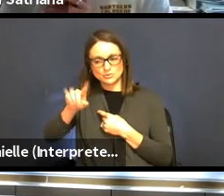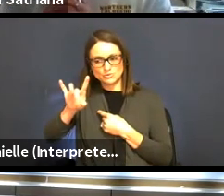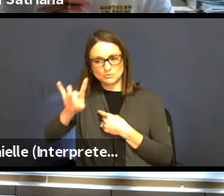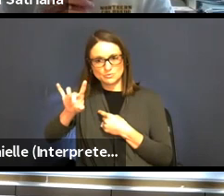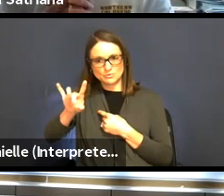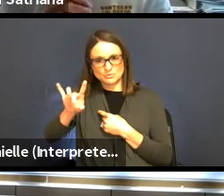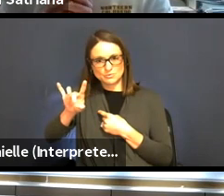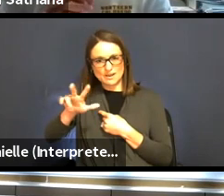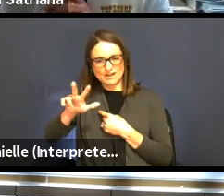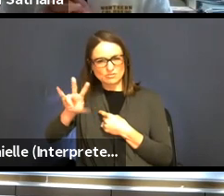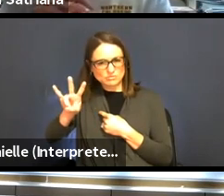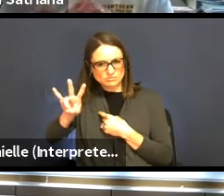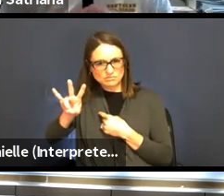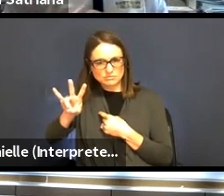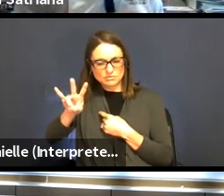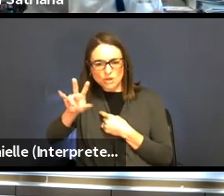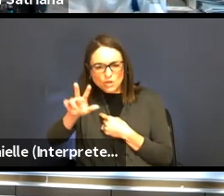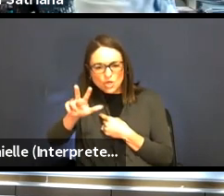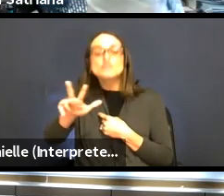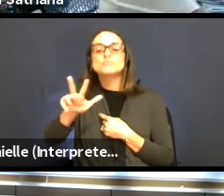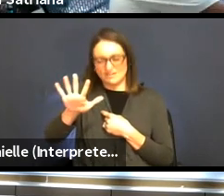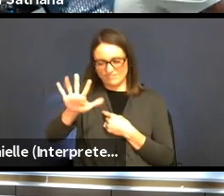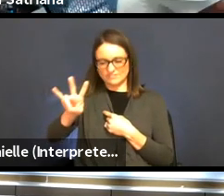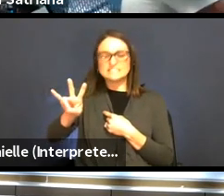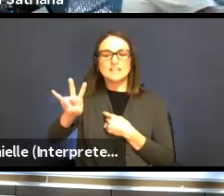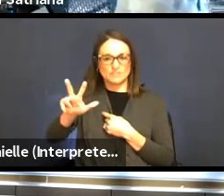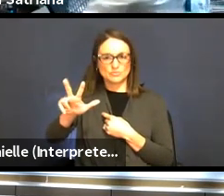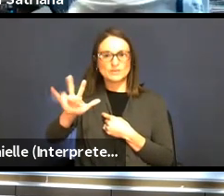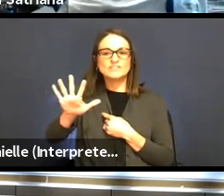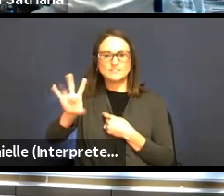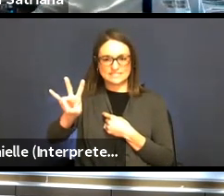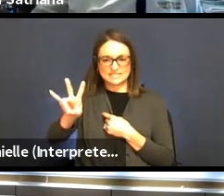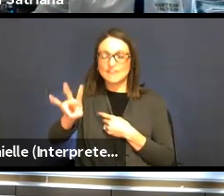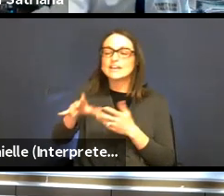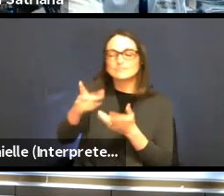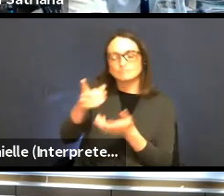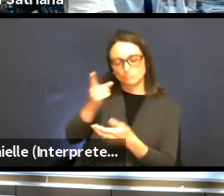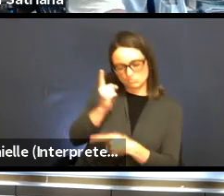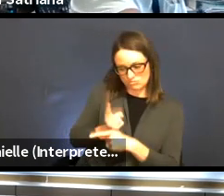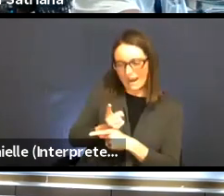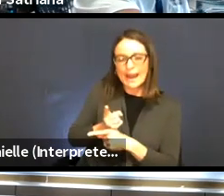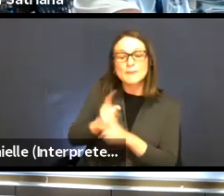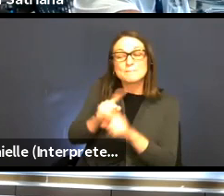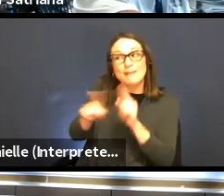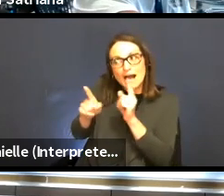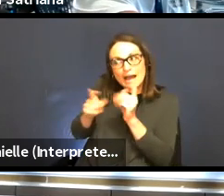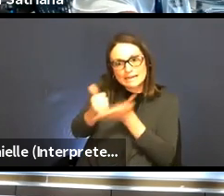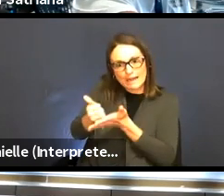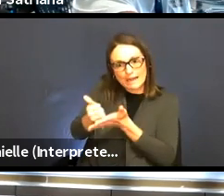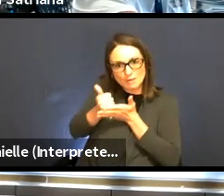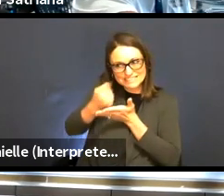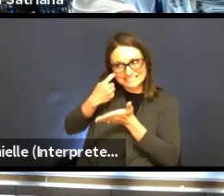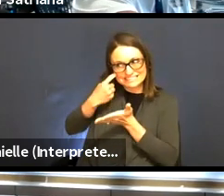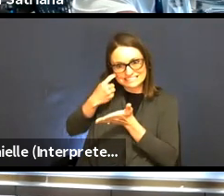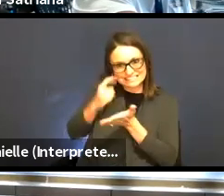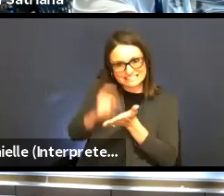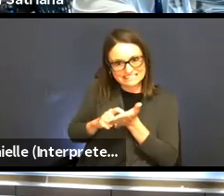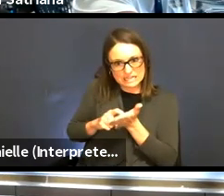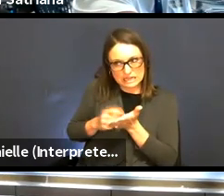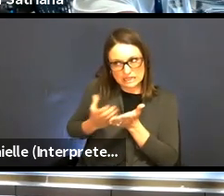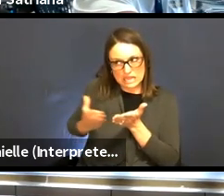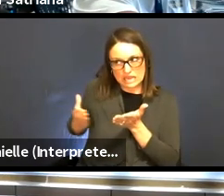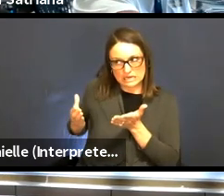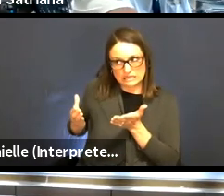Correct. It certainly helps us because it allows us to identify specific things that we can do that are